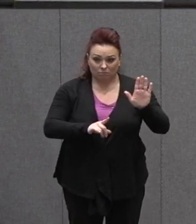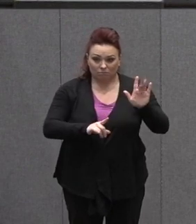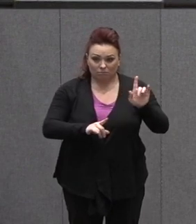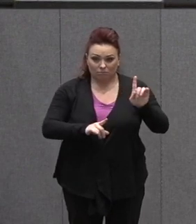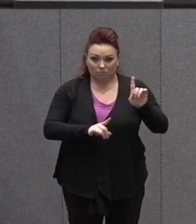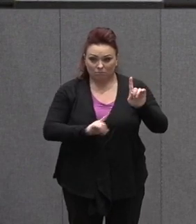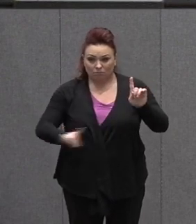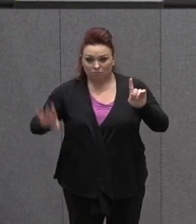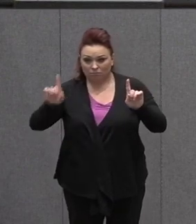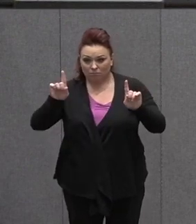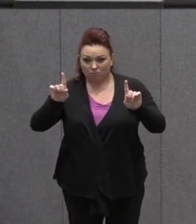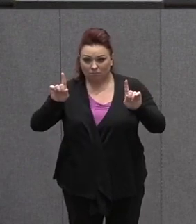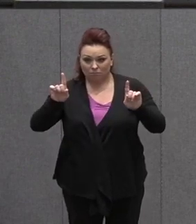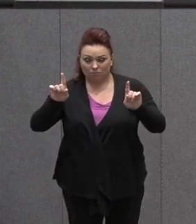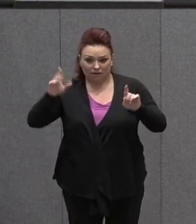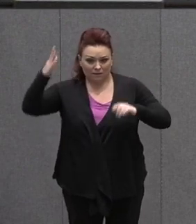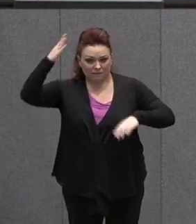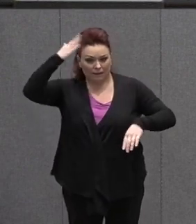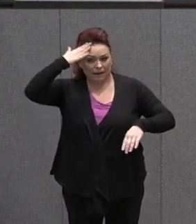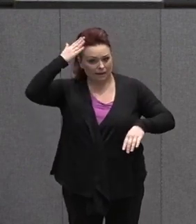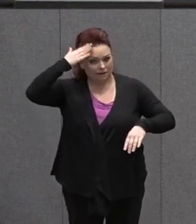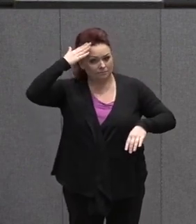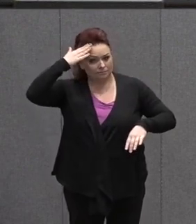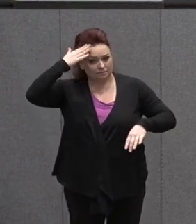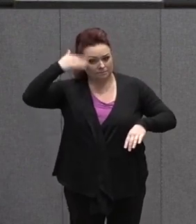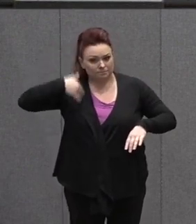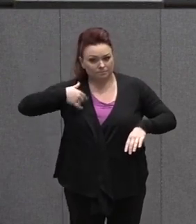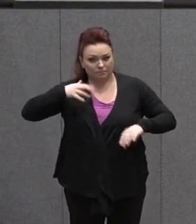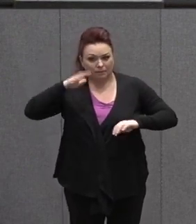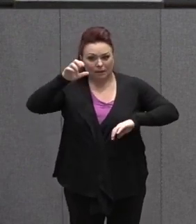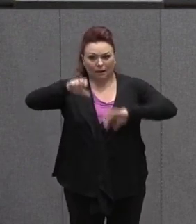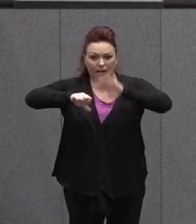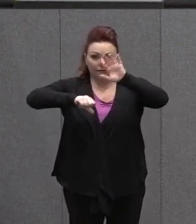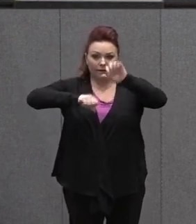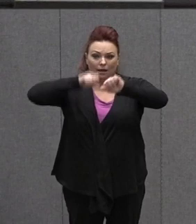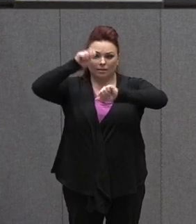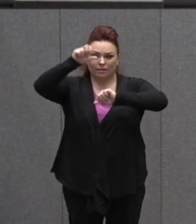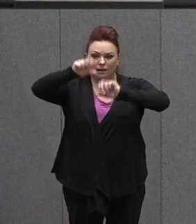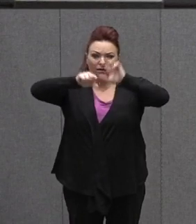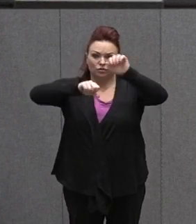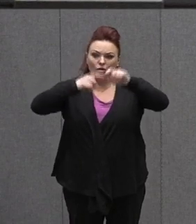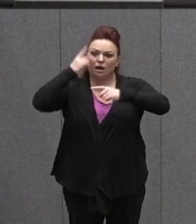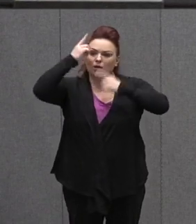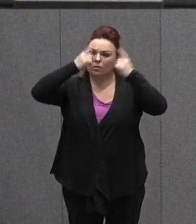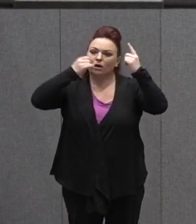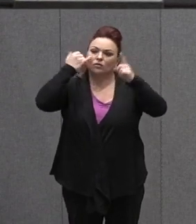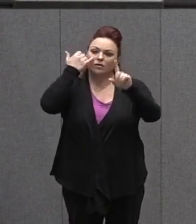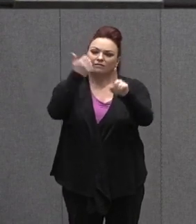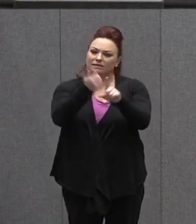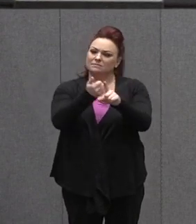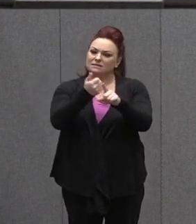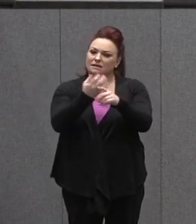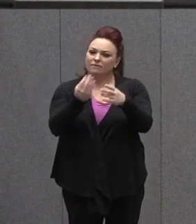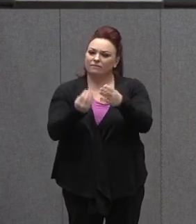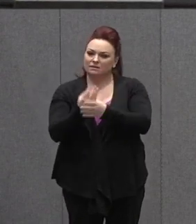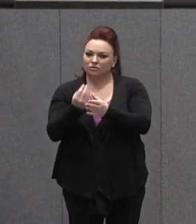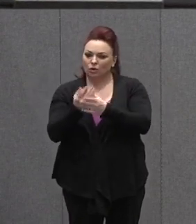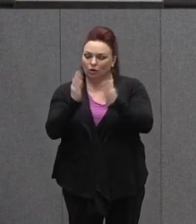He has on a hat, and he has a ladder. I wonder if he might be the gardener in this